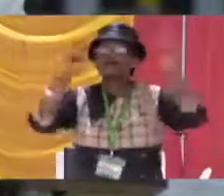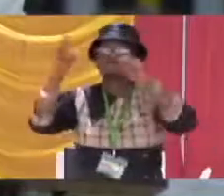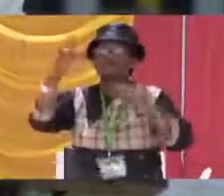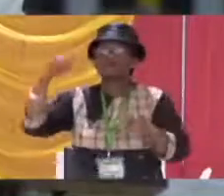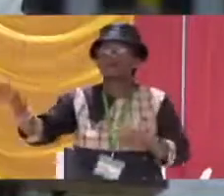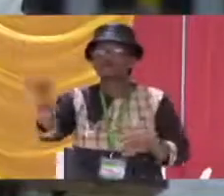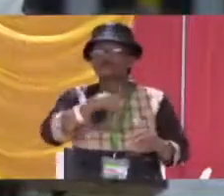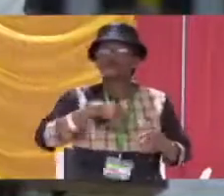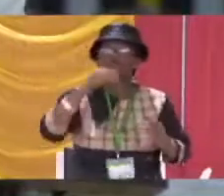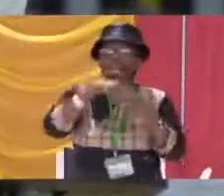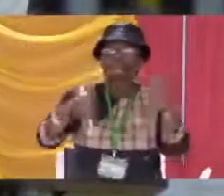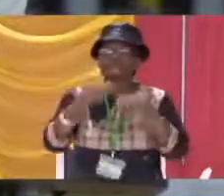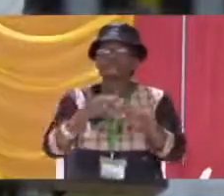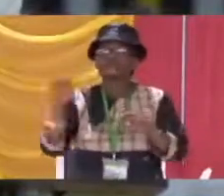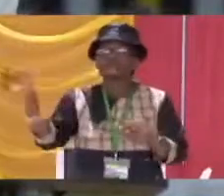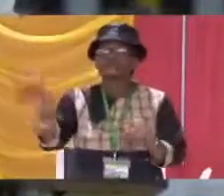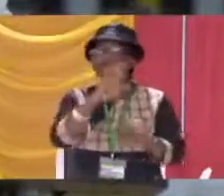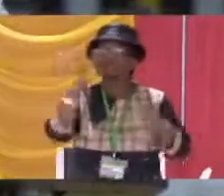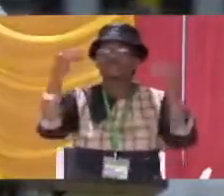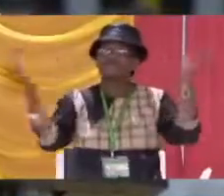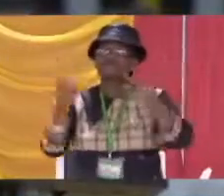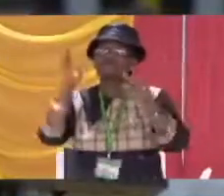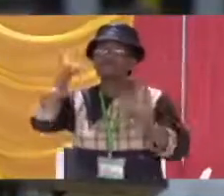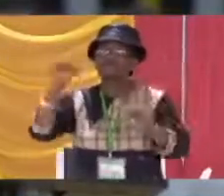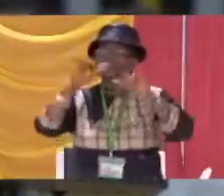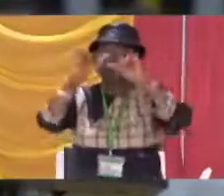Your victory will be permanent.